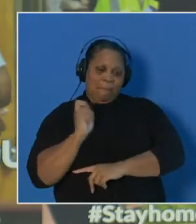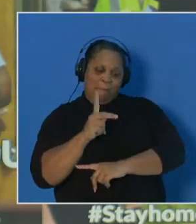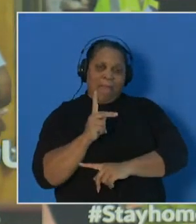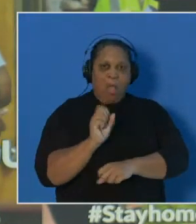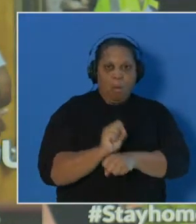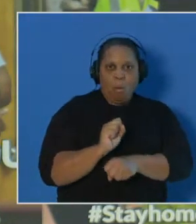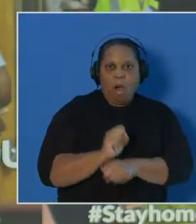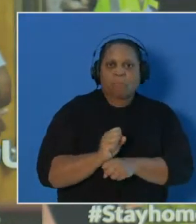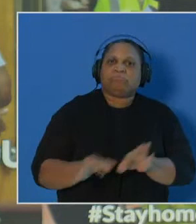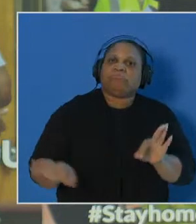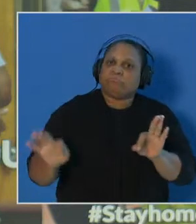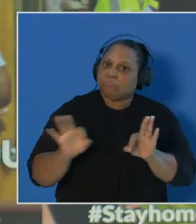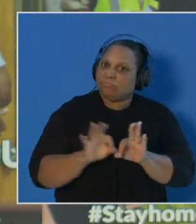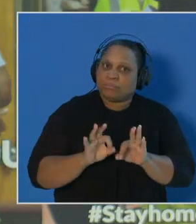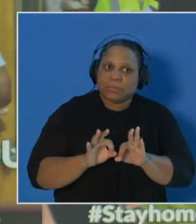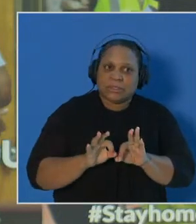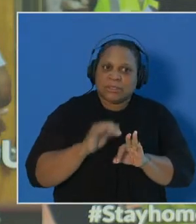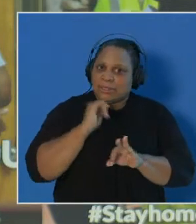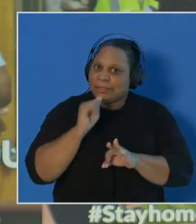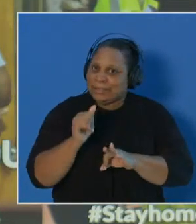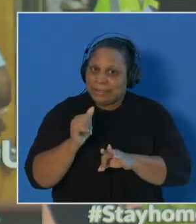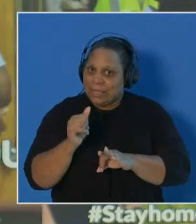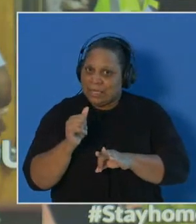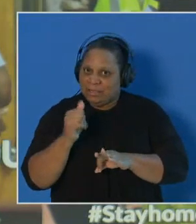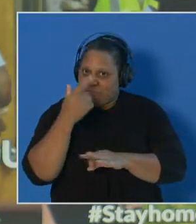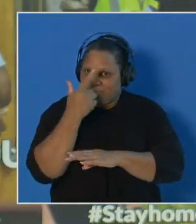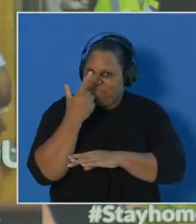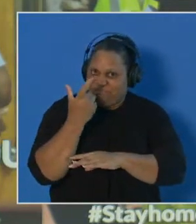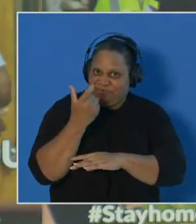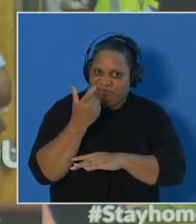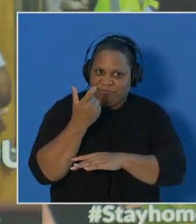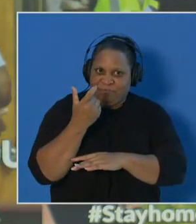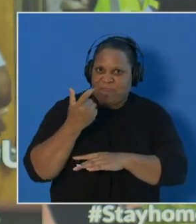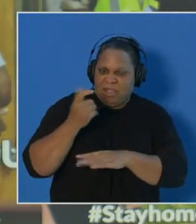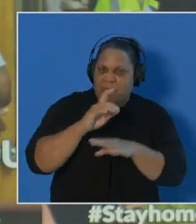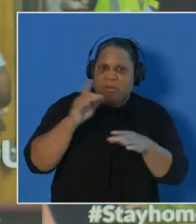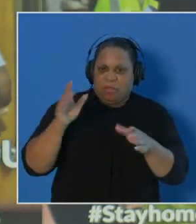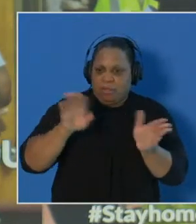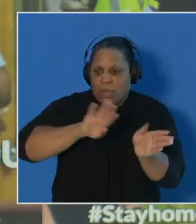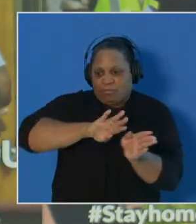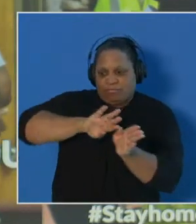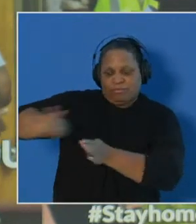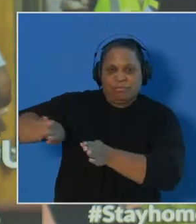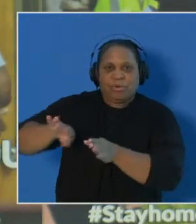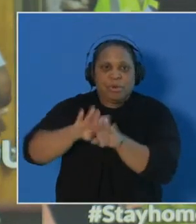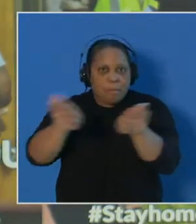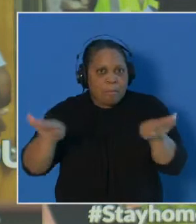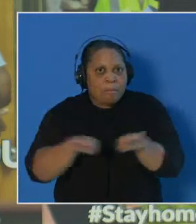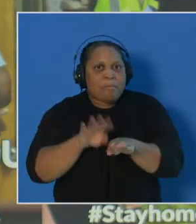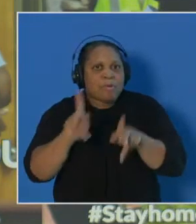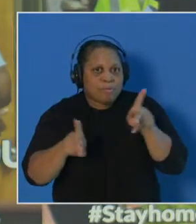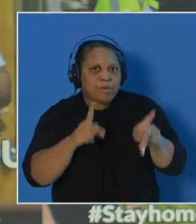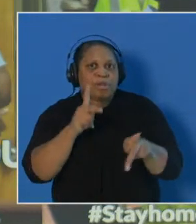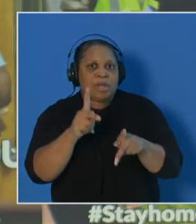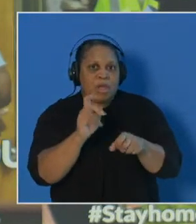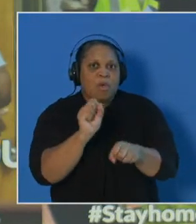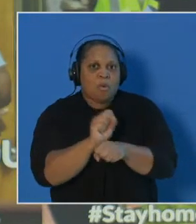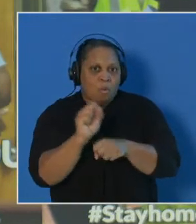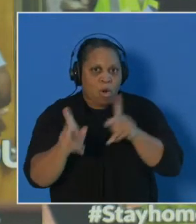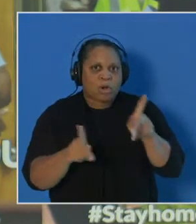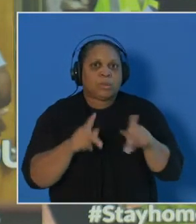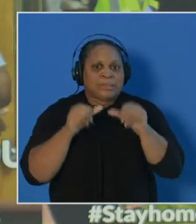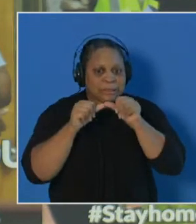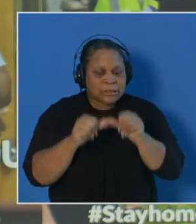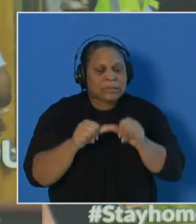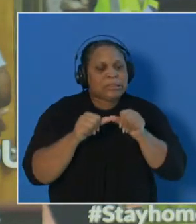important that they do not do so at the expense of Bermudian workers. We must continue to give